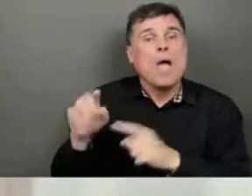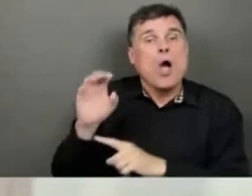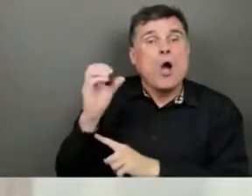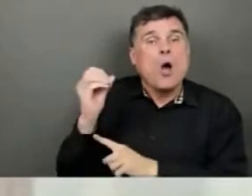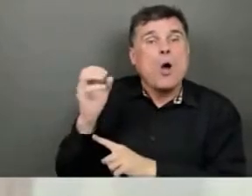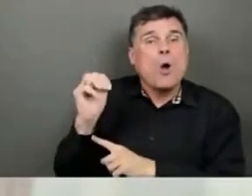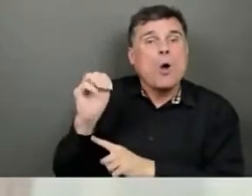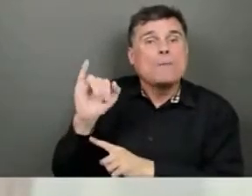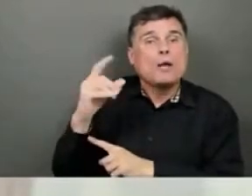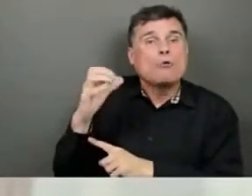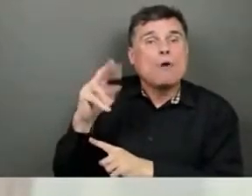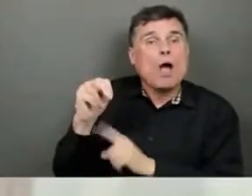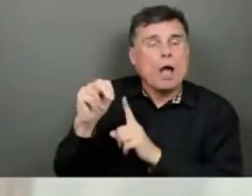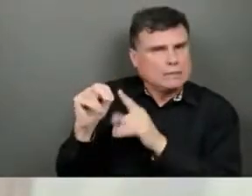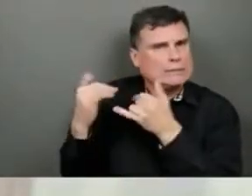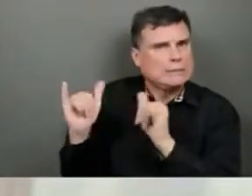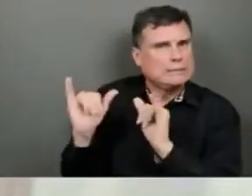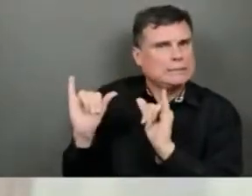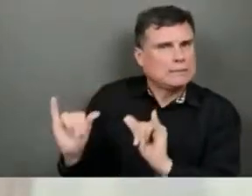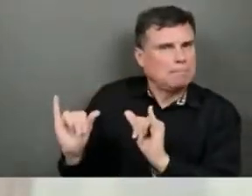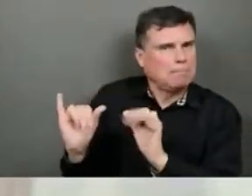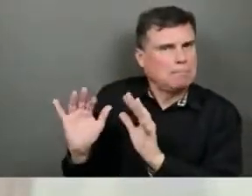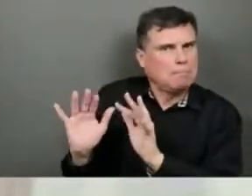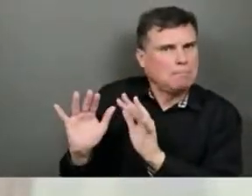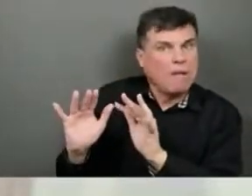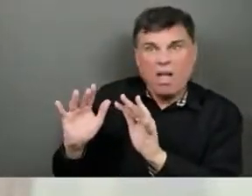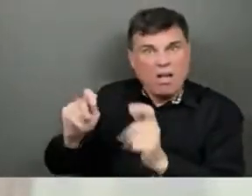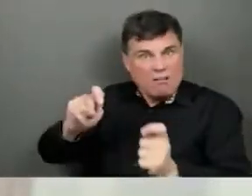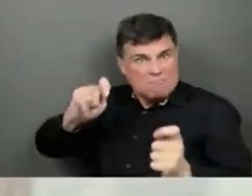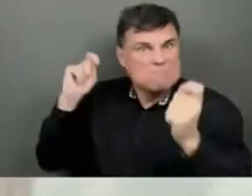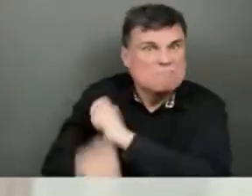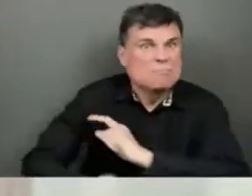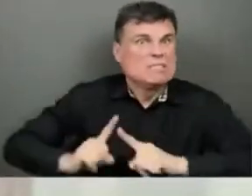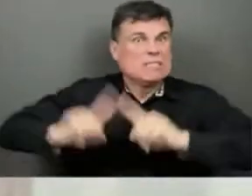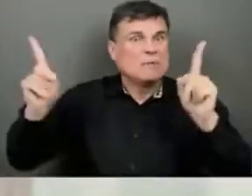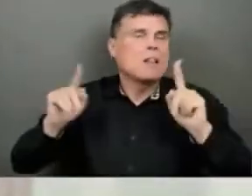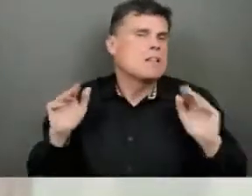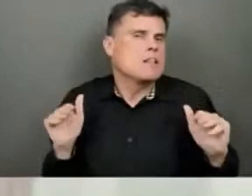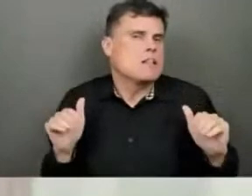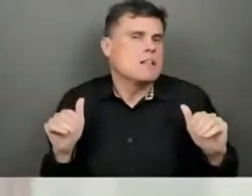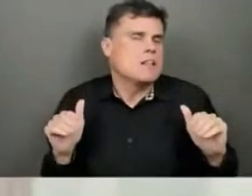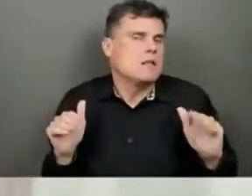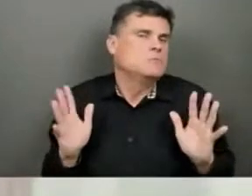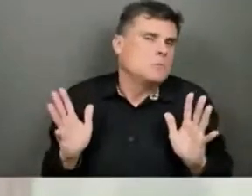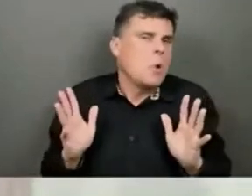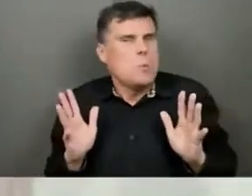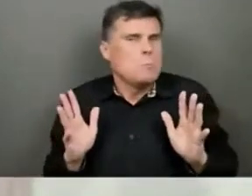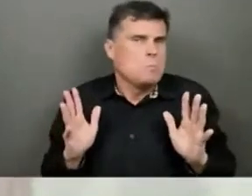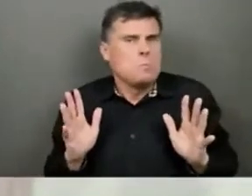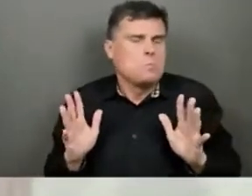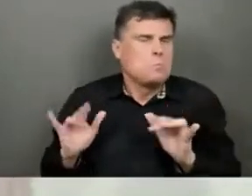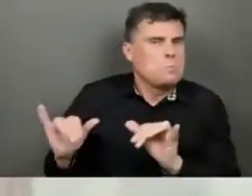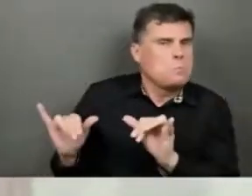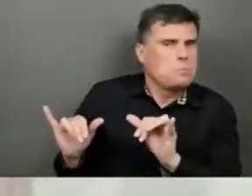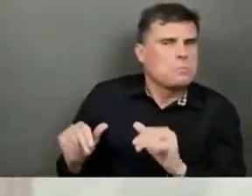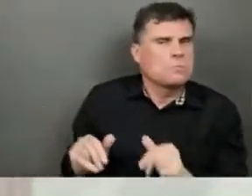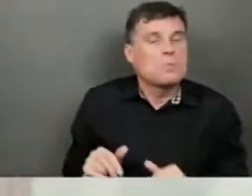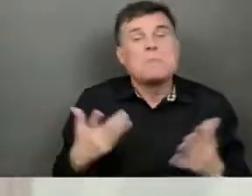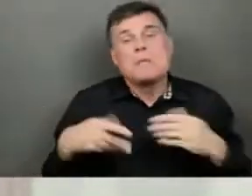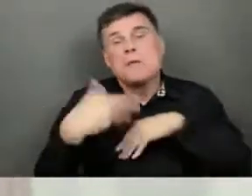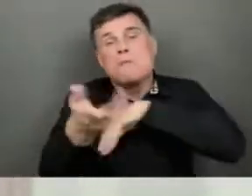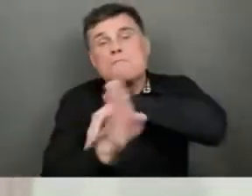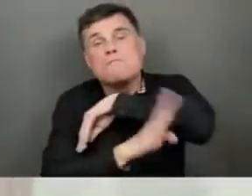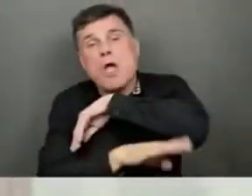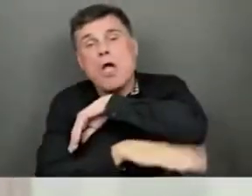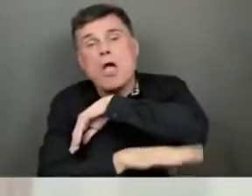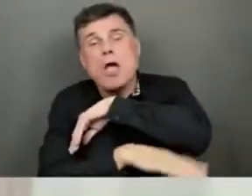we will need to have another dose as we head into next respiratory season, and that may over time turn into an